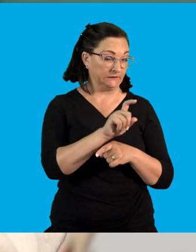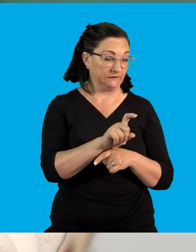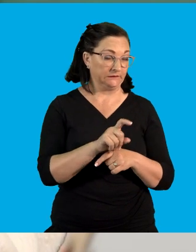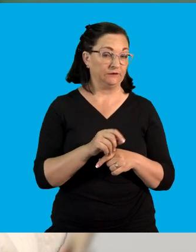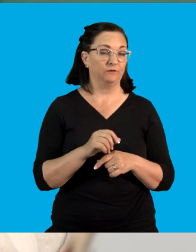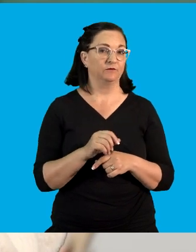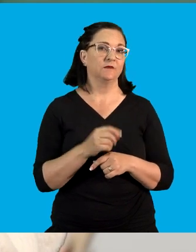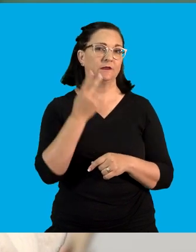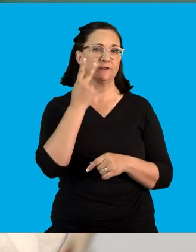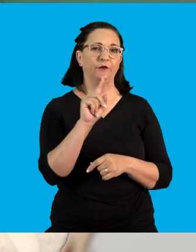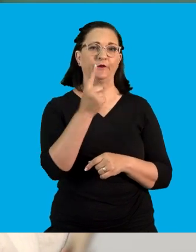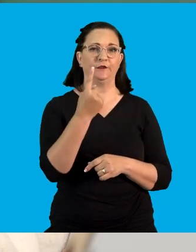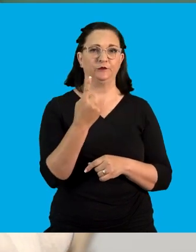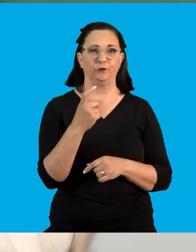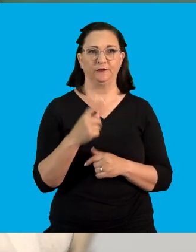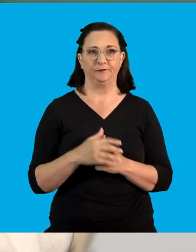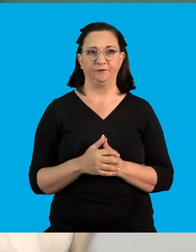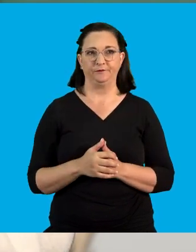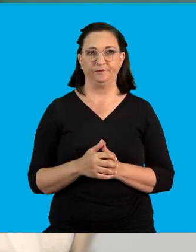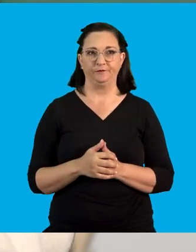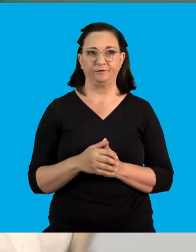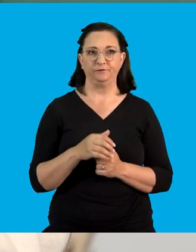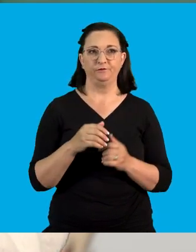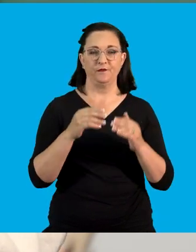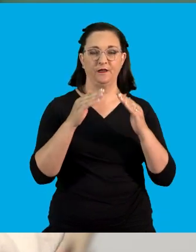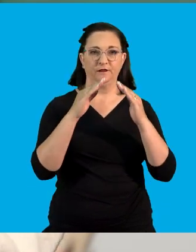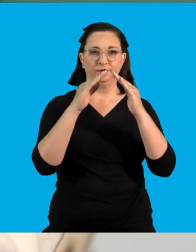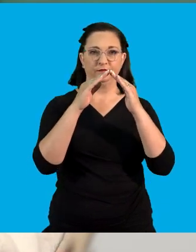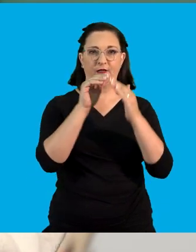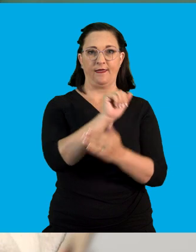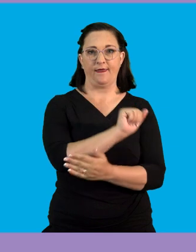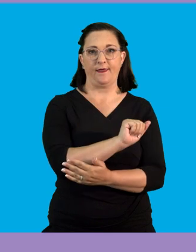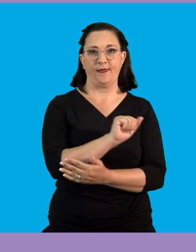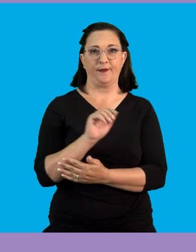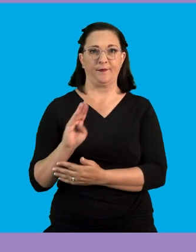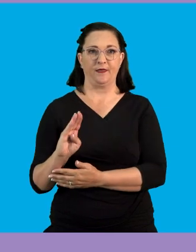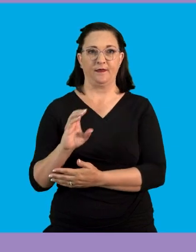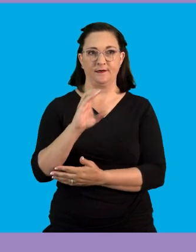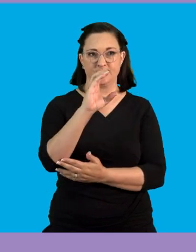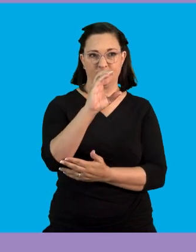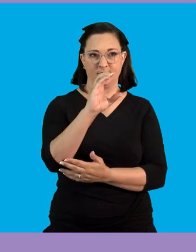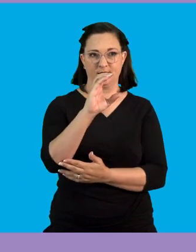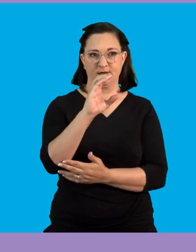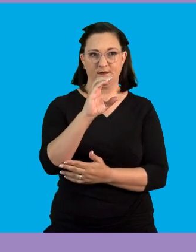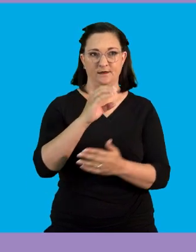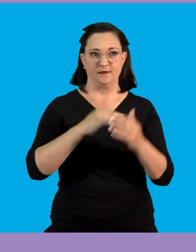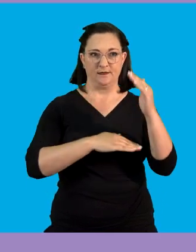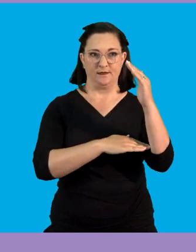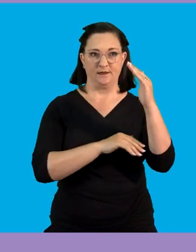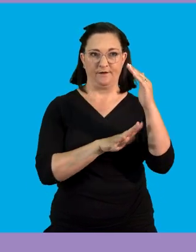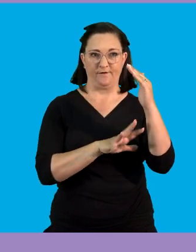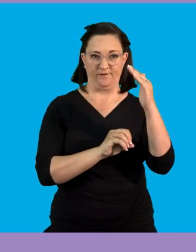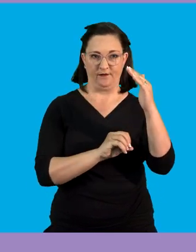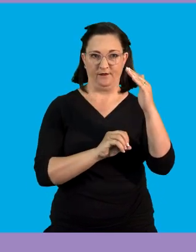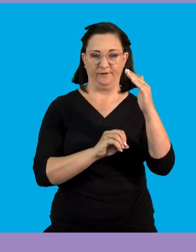with practice questions, and let's look at the first one. In triangle ABC, angle A